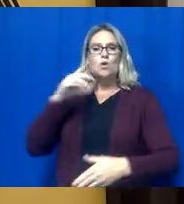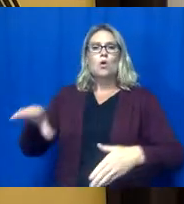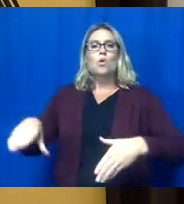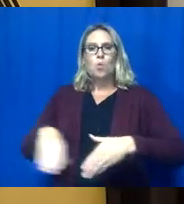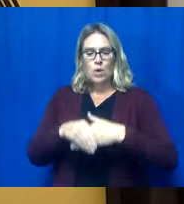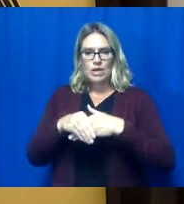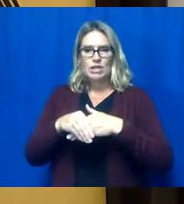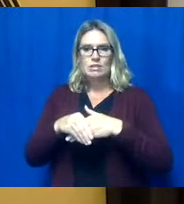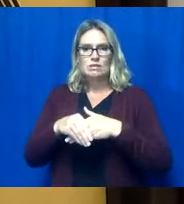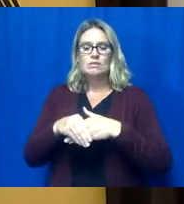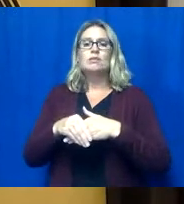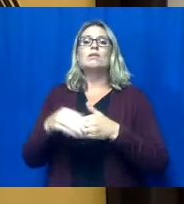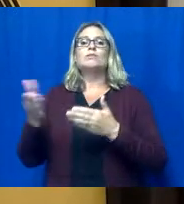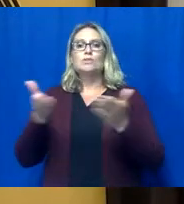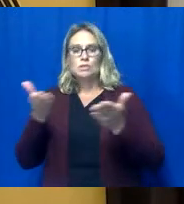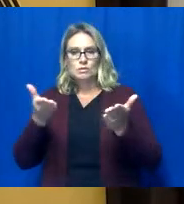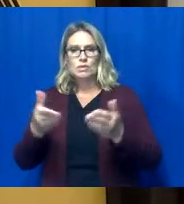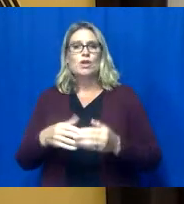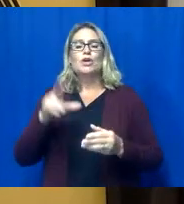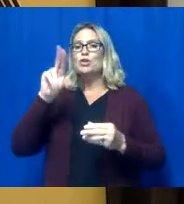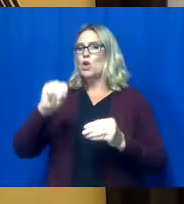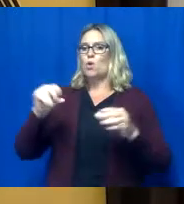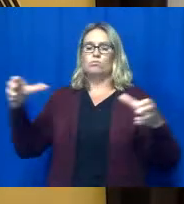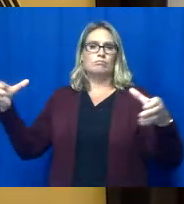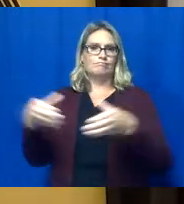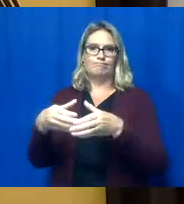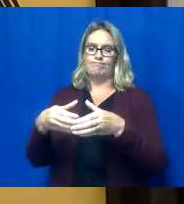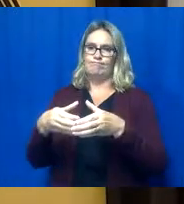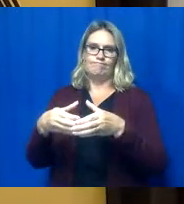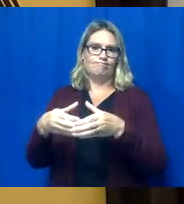services, and no social gathering is authorized.